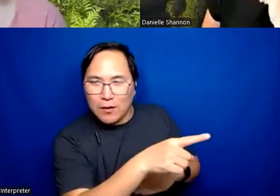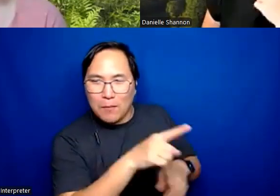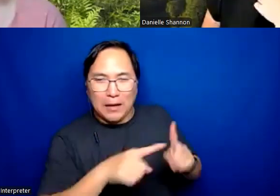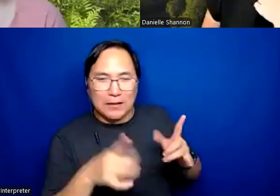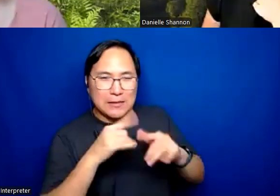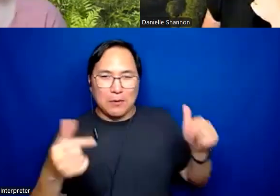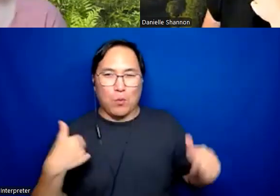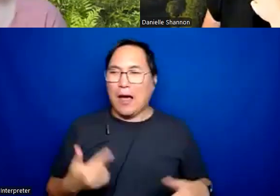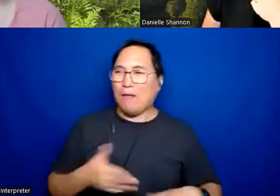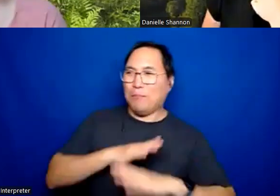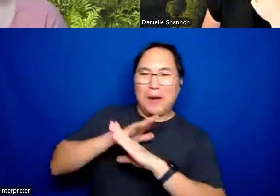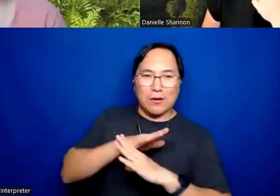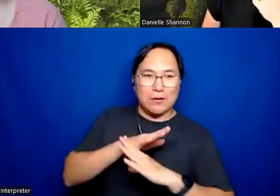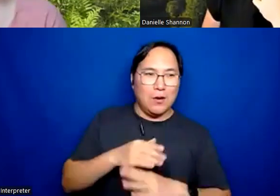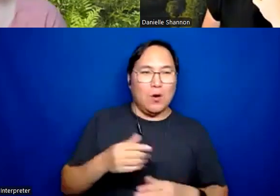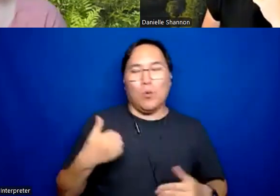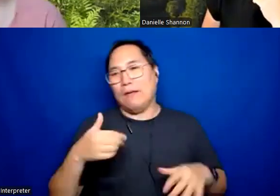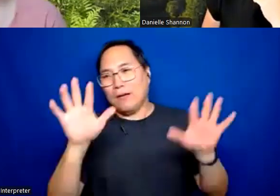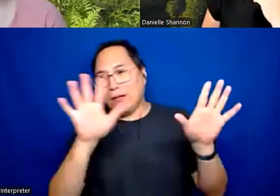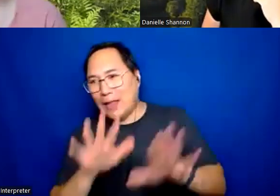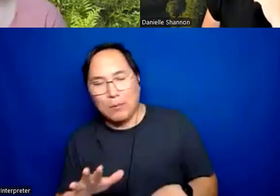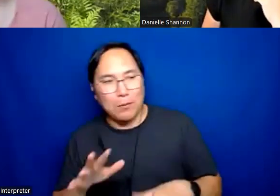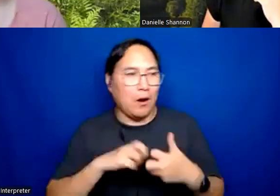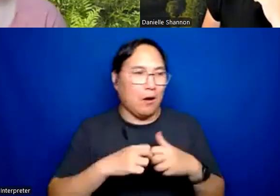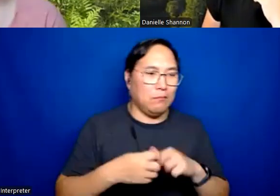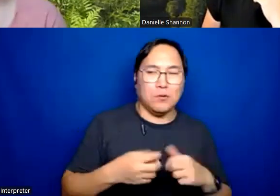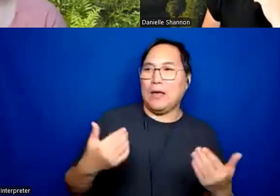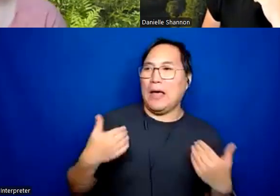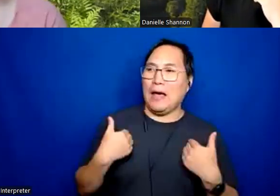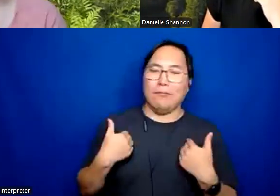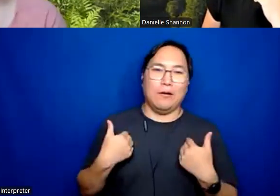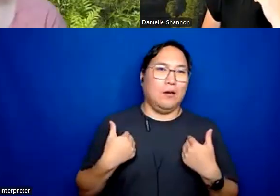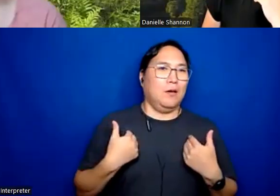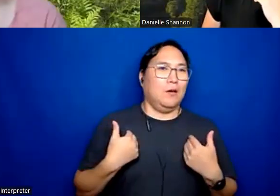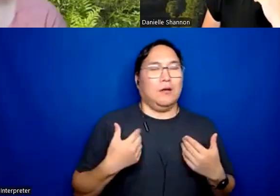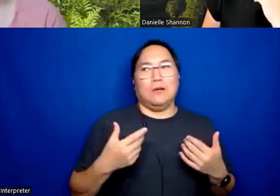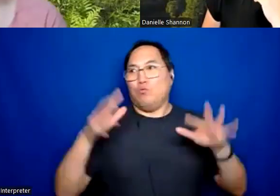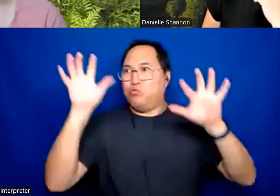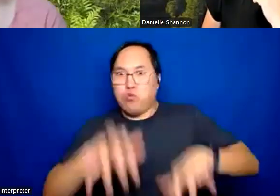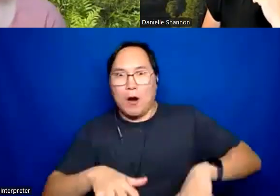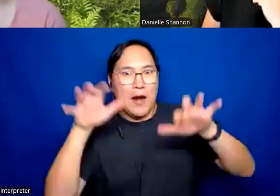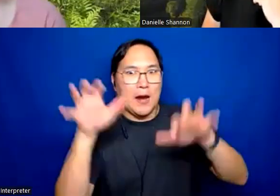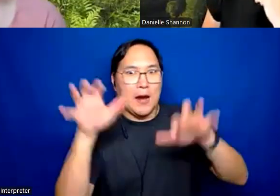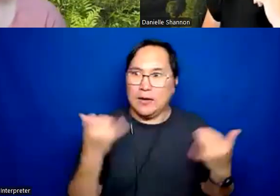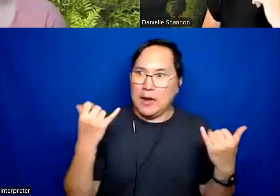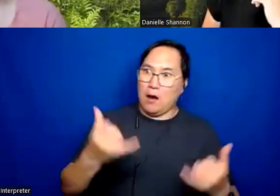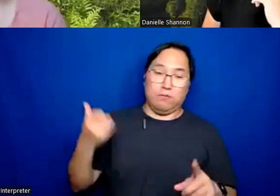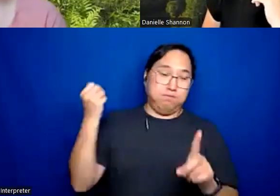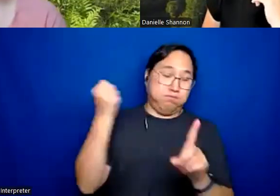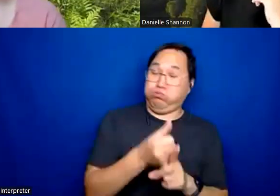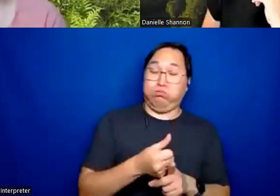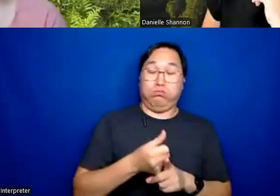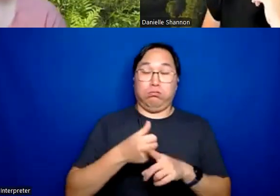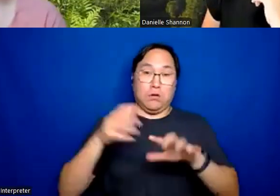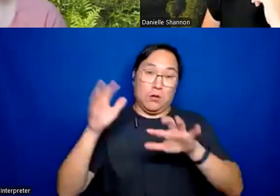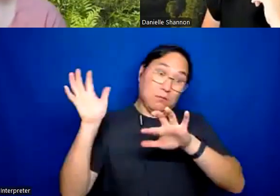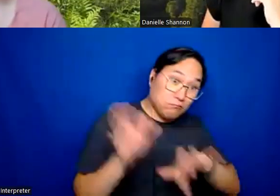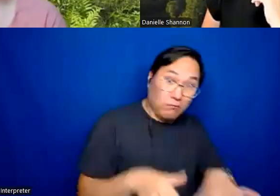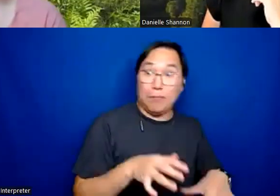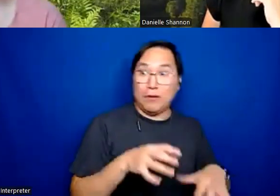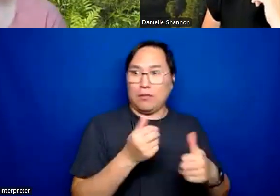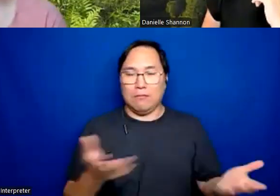that, we have all these climatic barriers, we have increased, these really intense rain events and other heightened